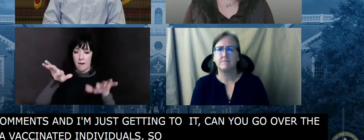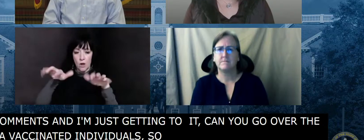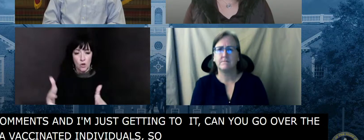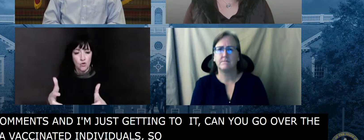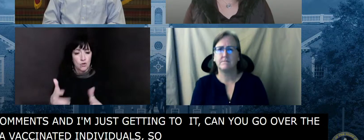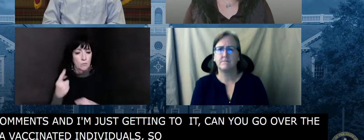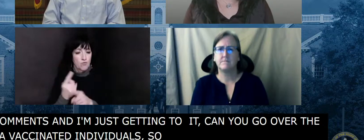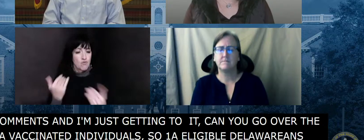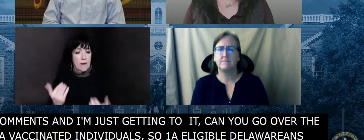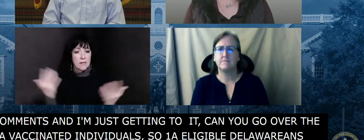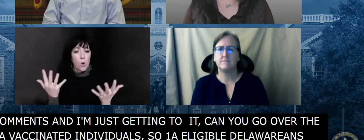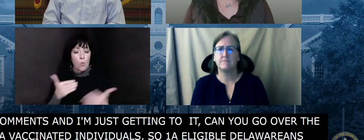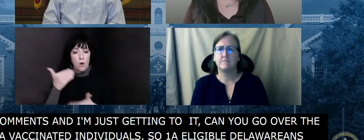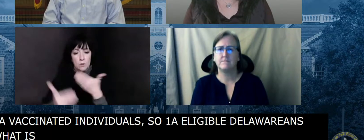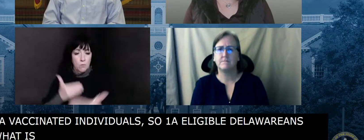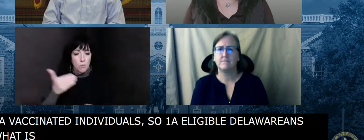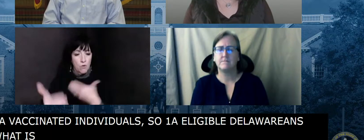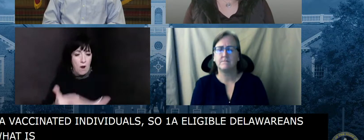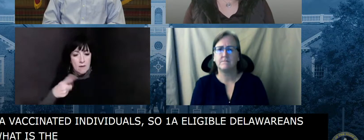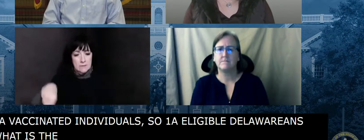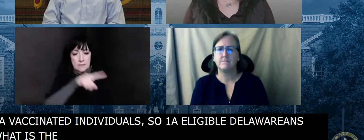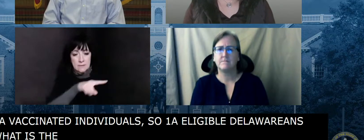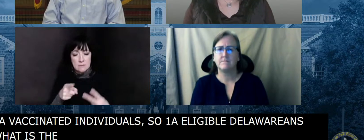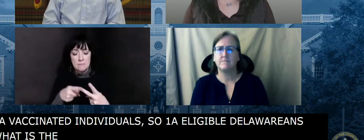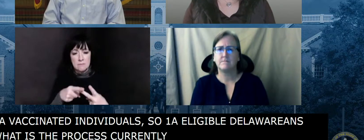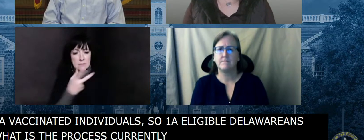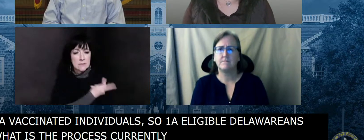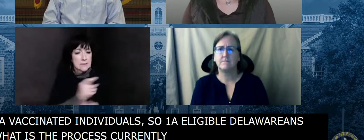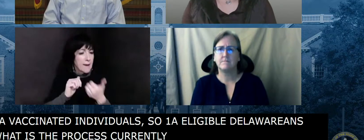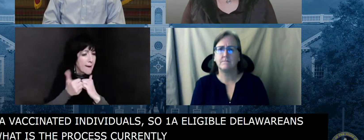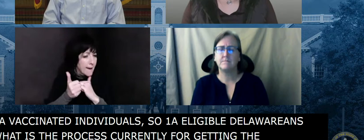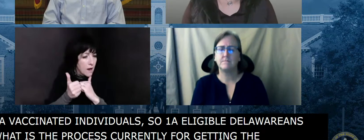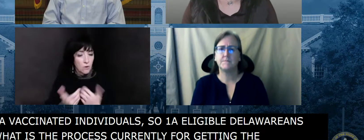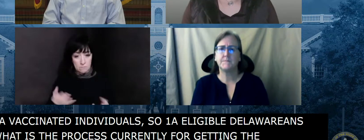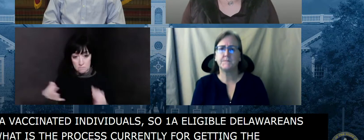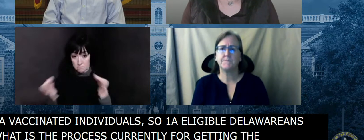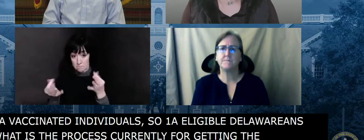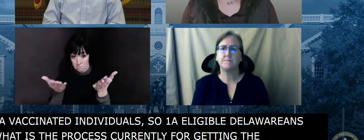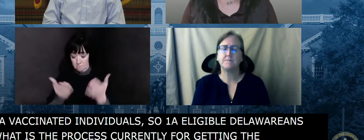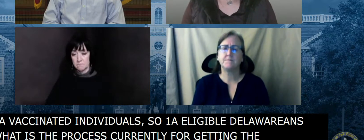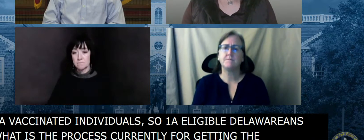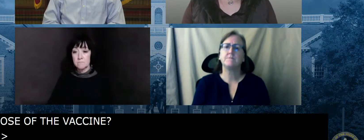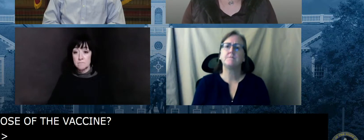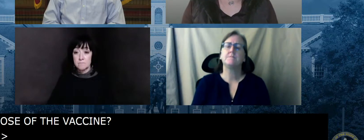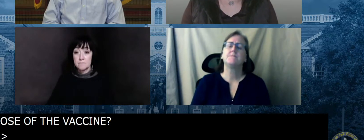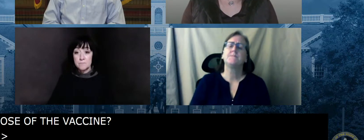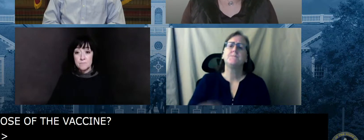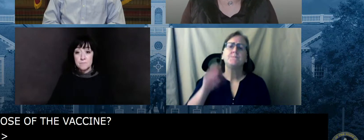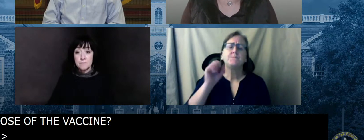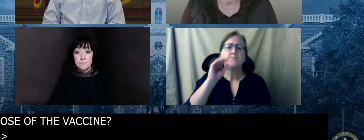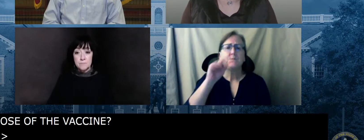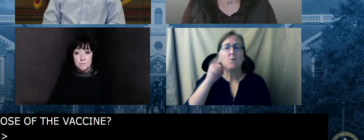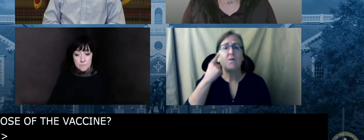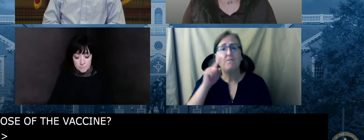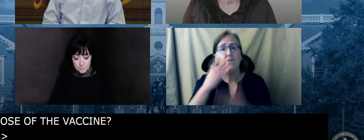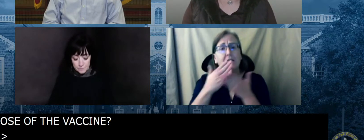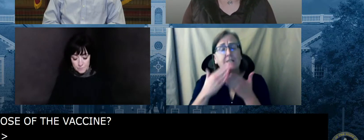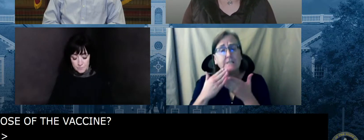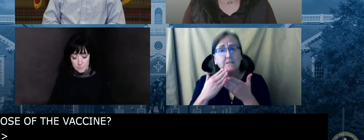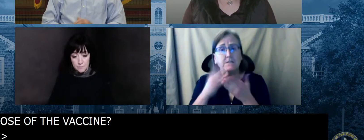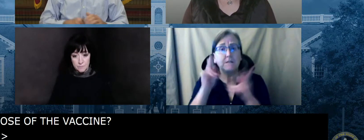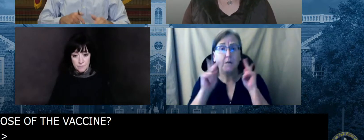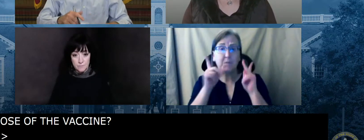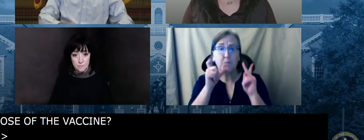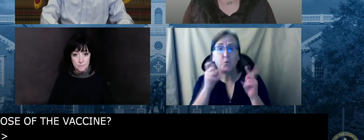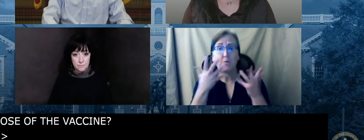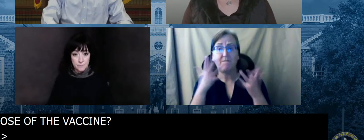currently for getting them the second dose of the vaccine? Yeah, so for some folks who received